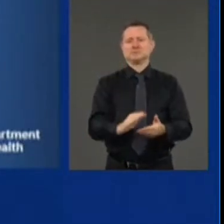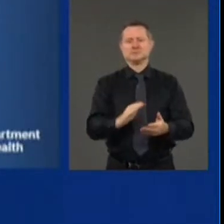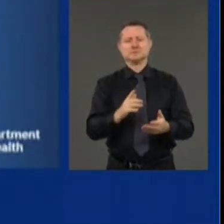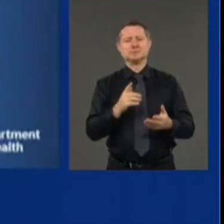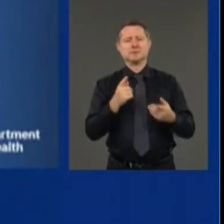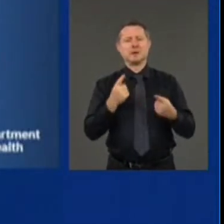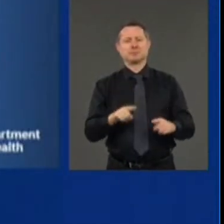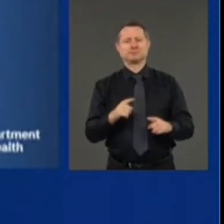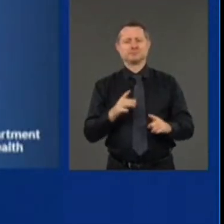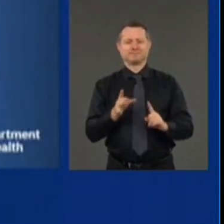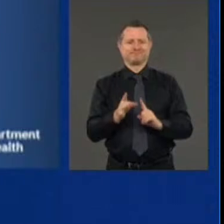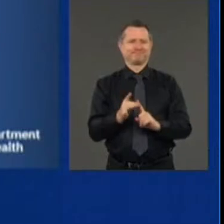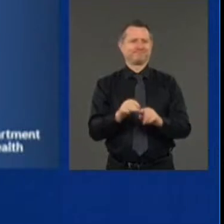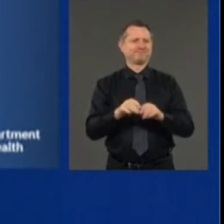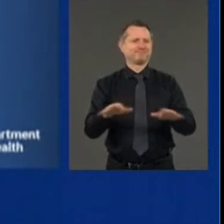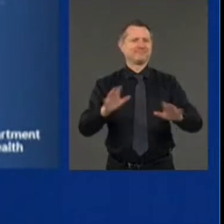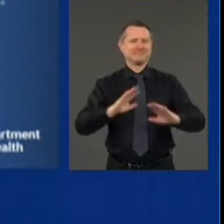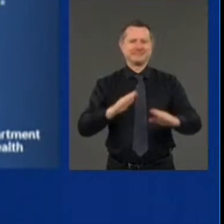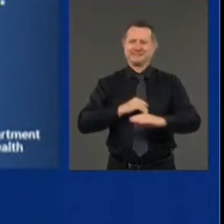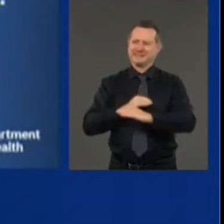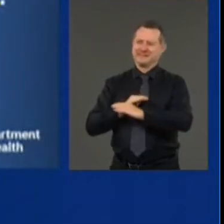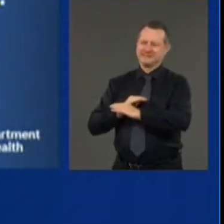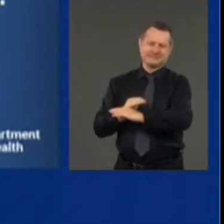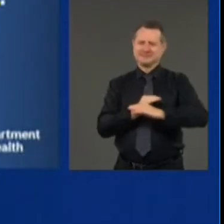exposed to COVID-19.